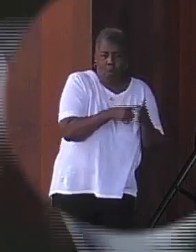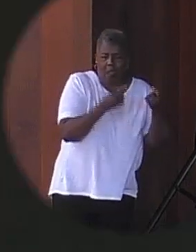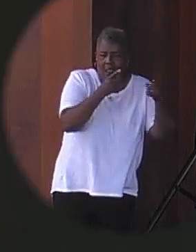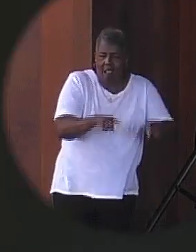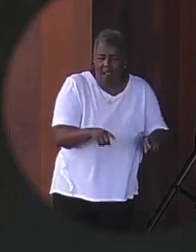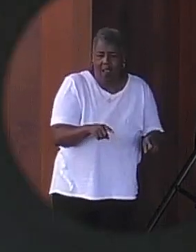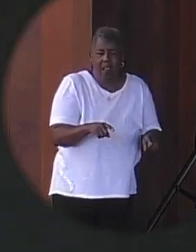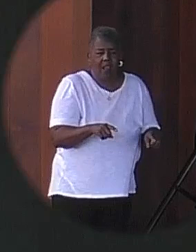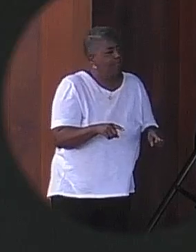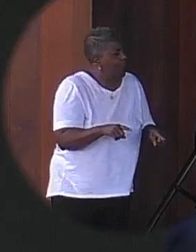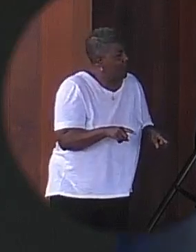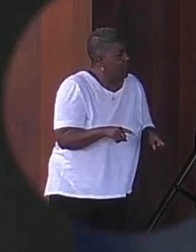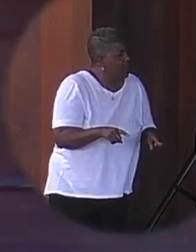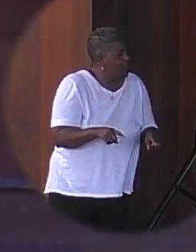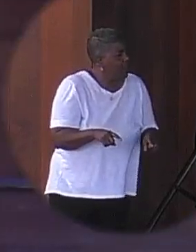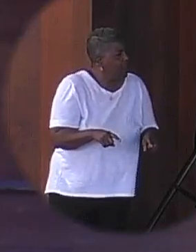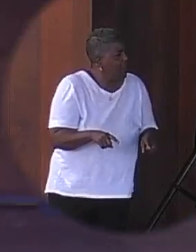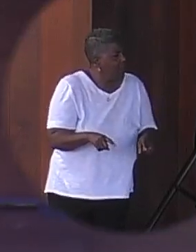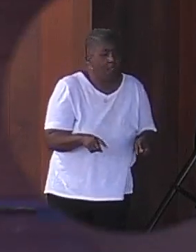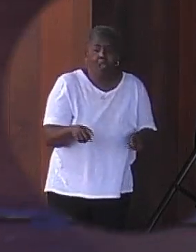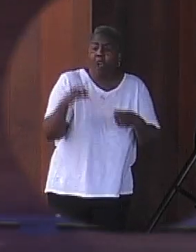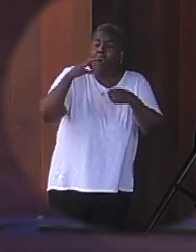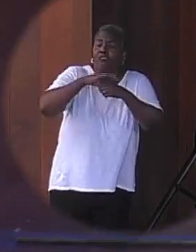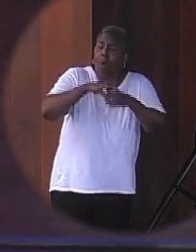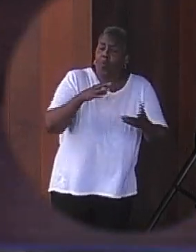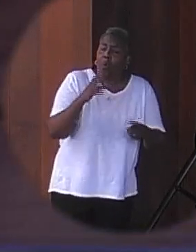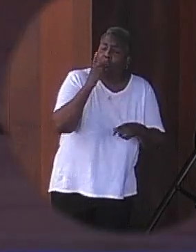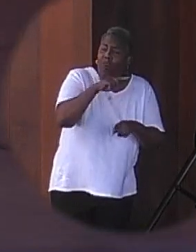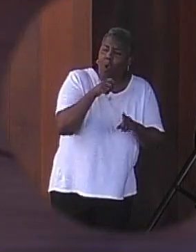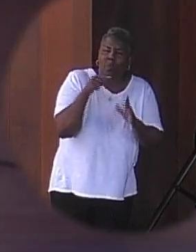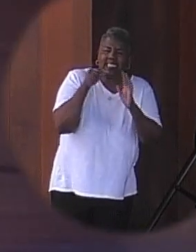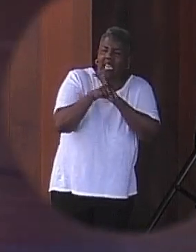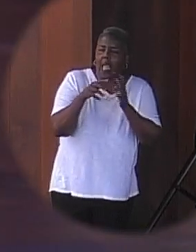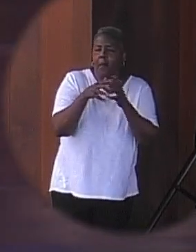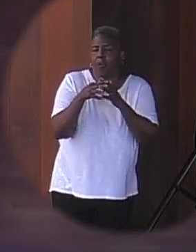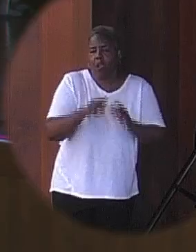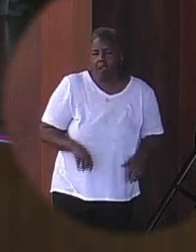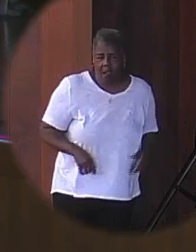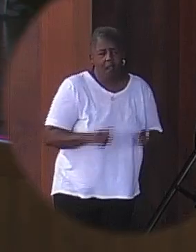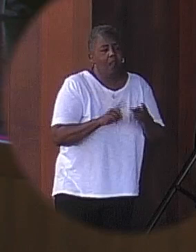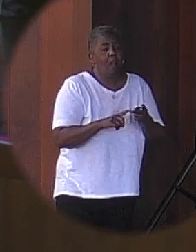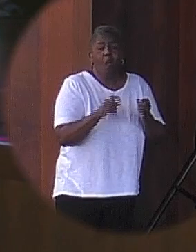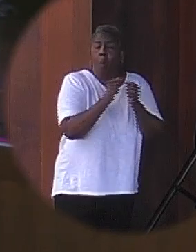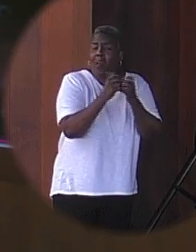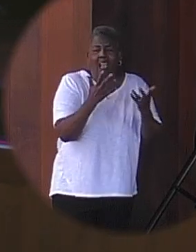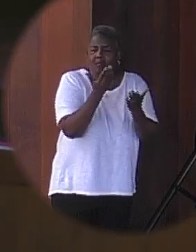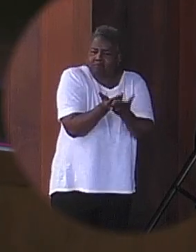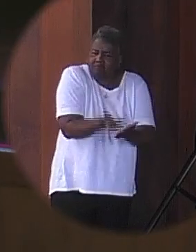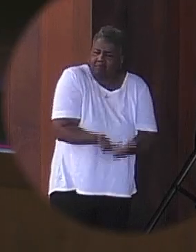So he convinced folk that voter fraud was killing America without any